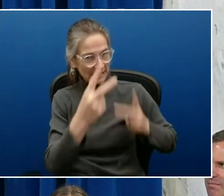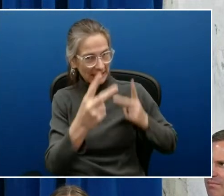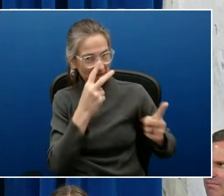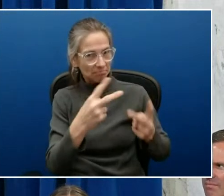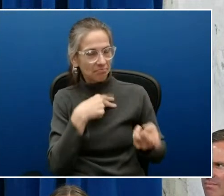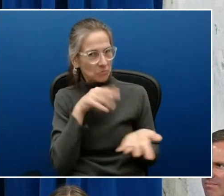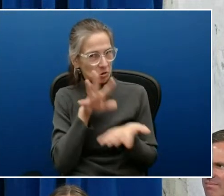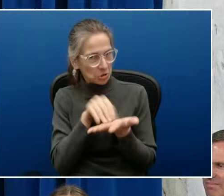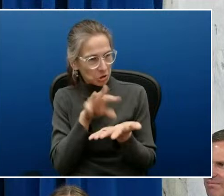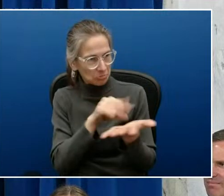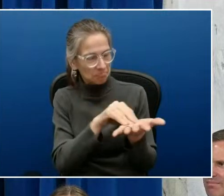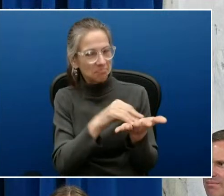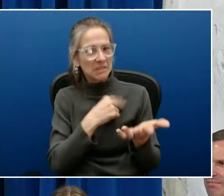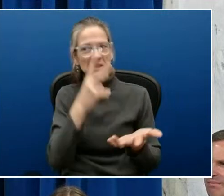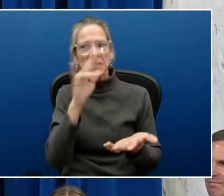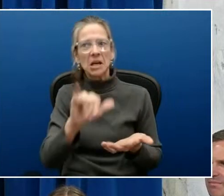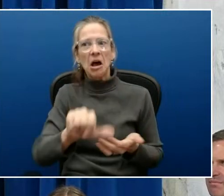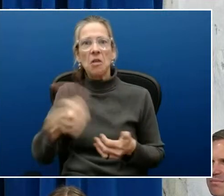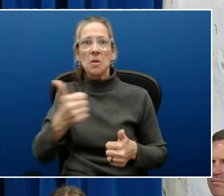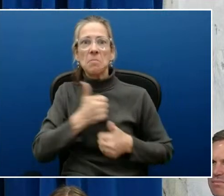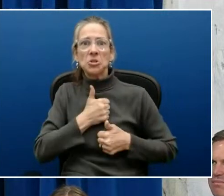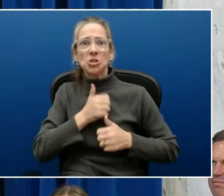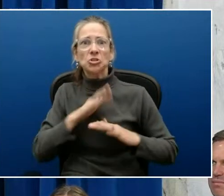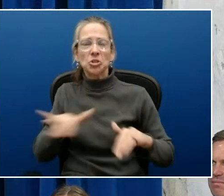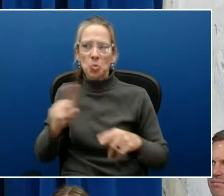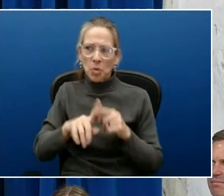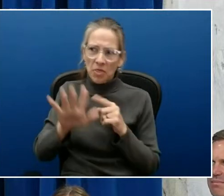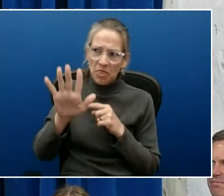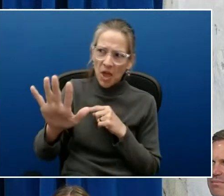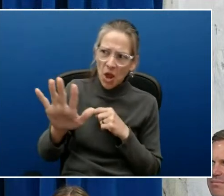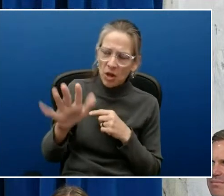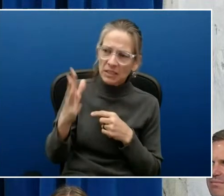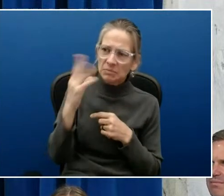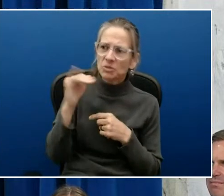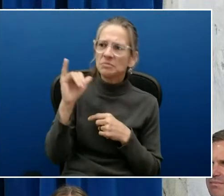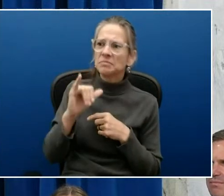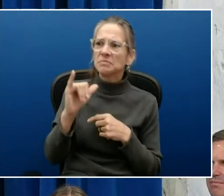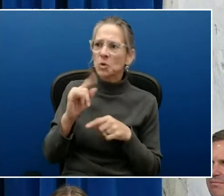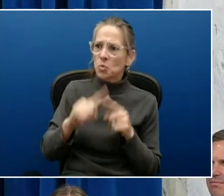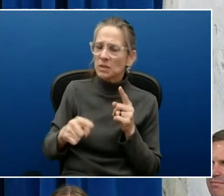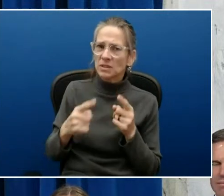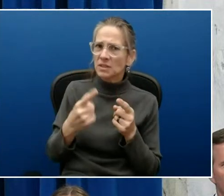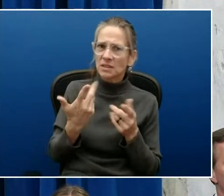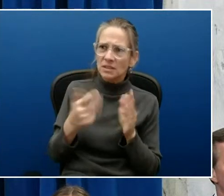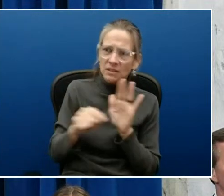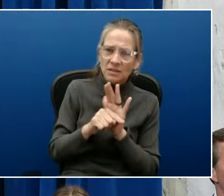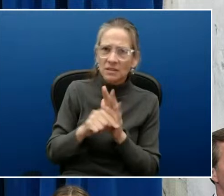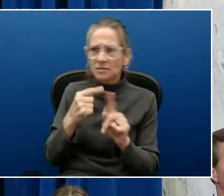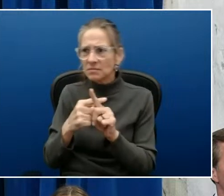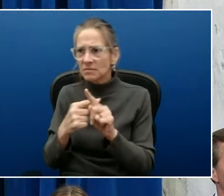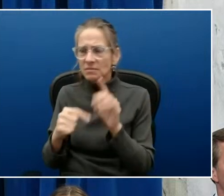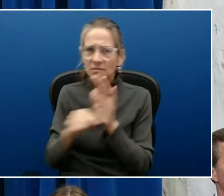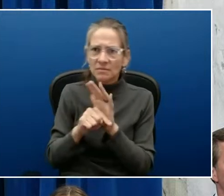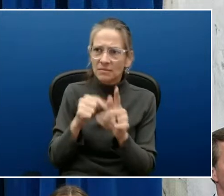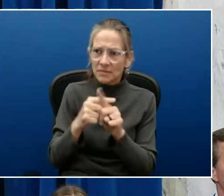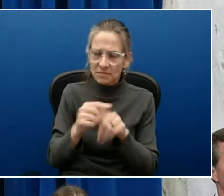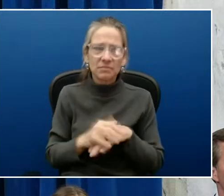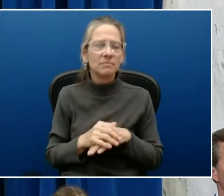youth have, but also the advantages. When I was welcomed into the military lifestyle,